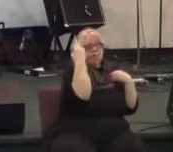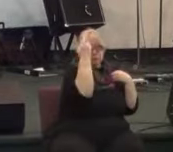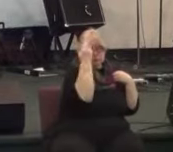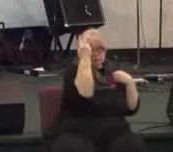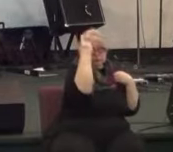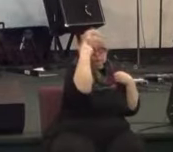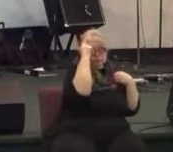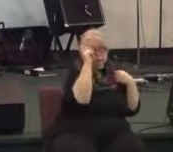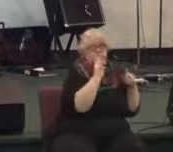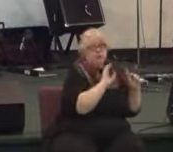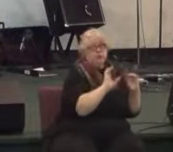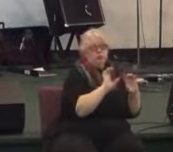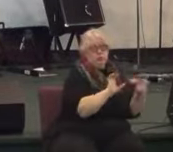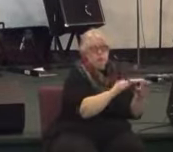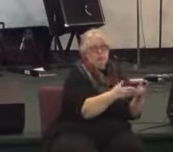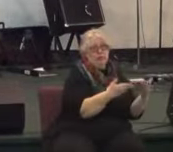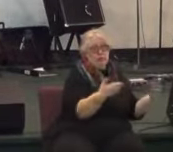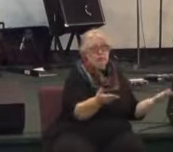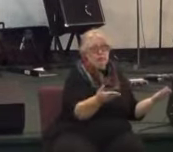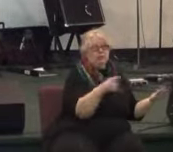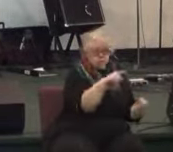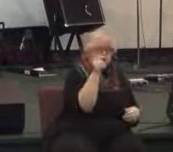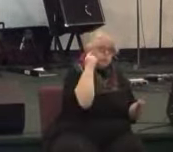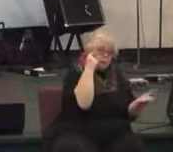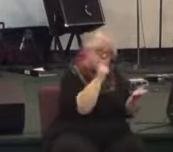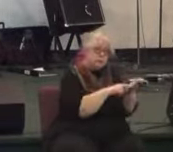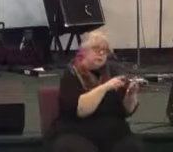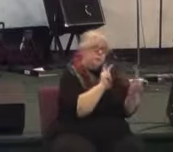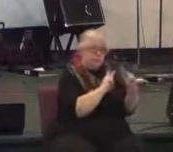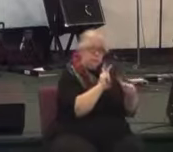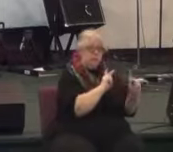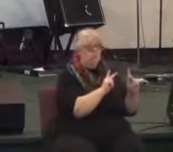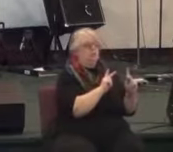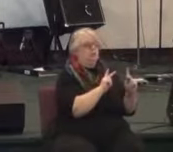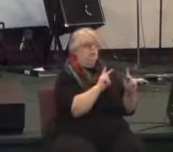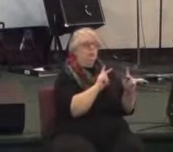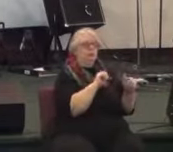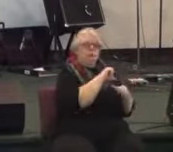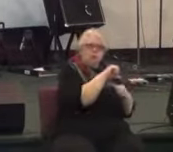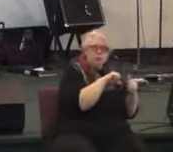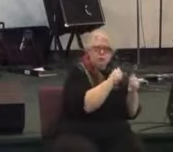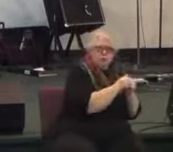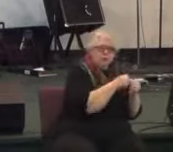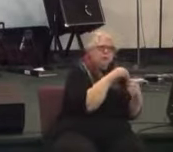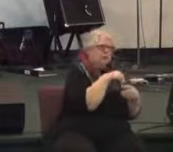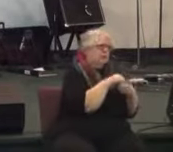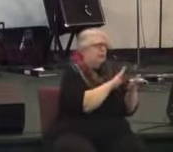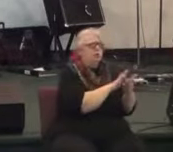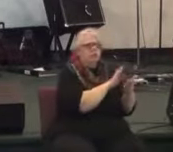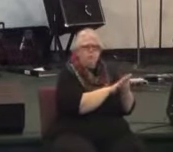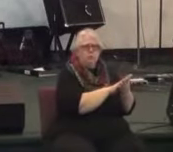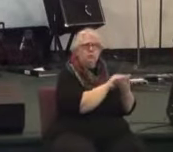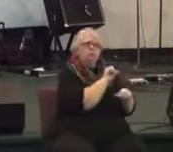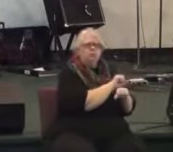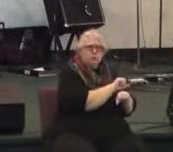Have any of you noticed that with the people you work with or people you've ever been around in school or just everyday